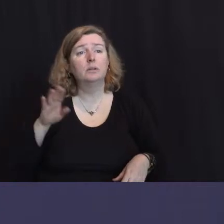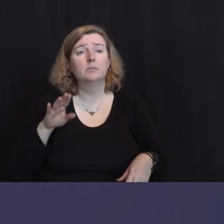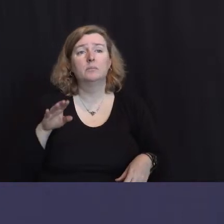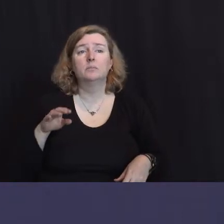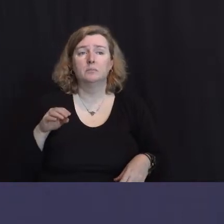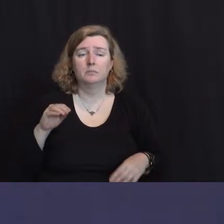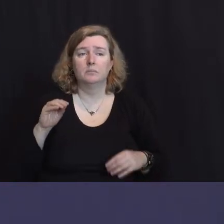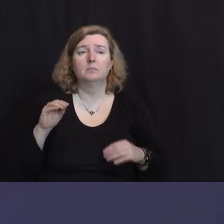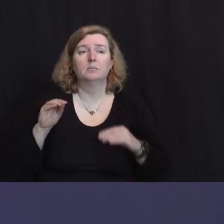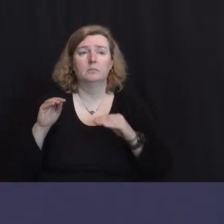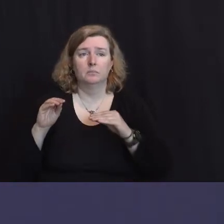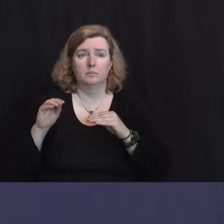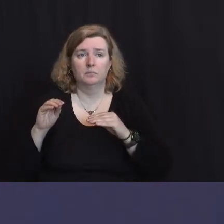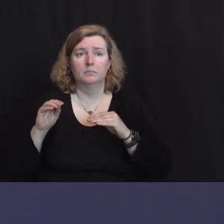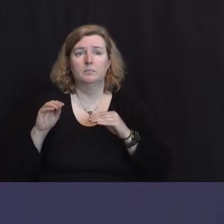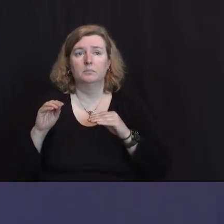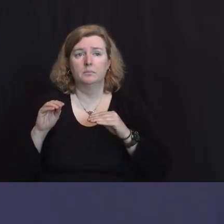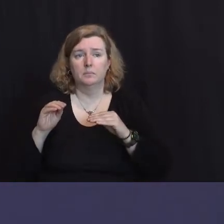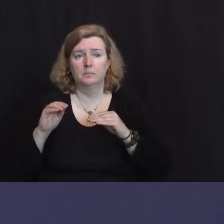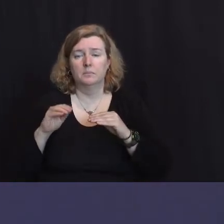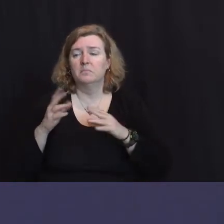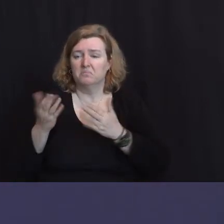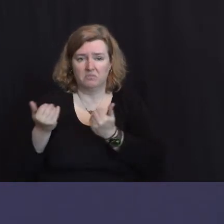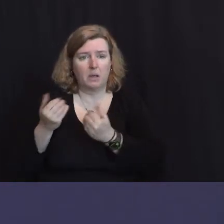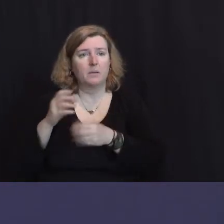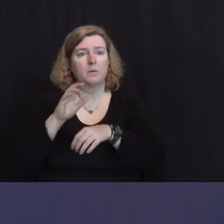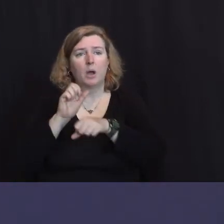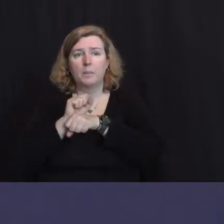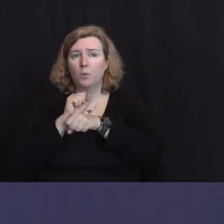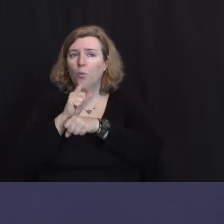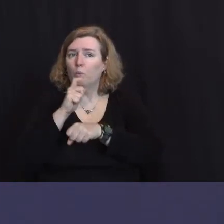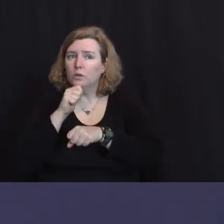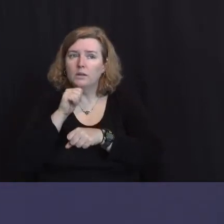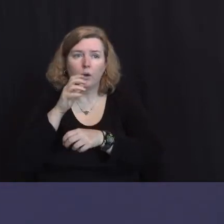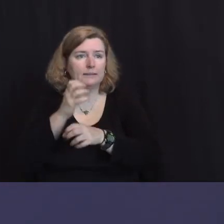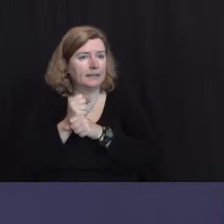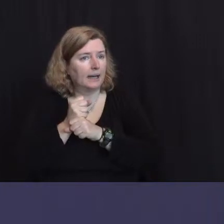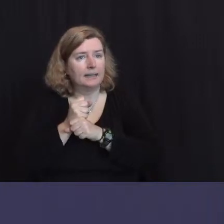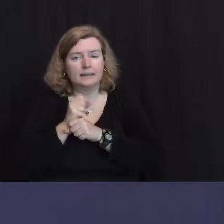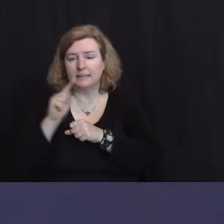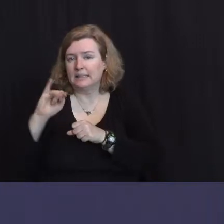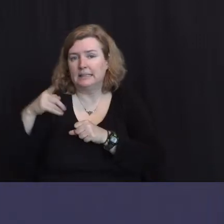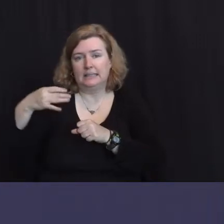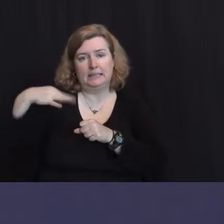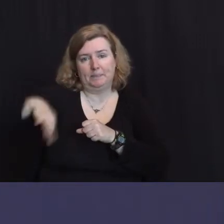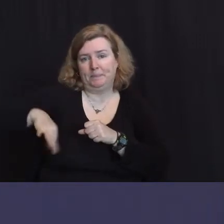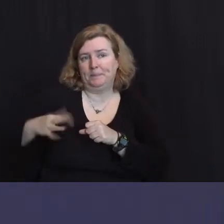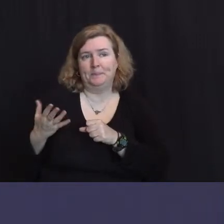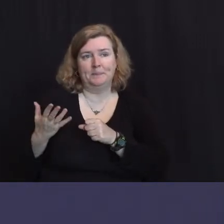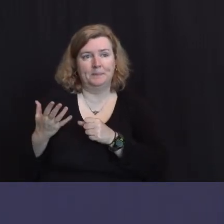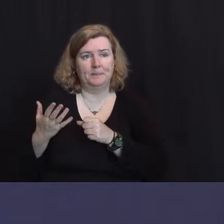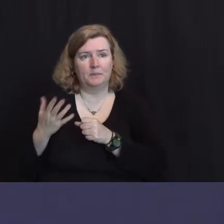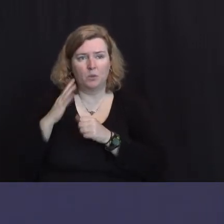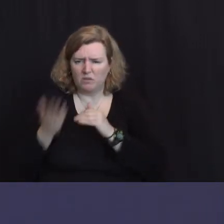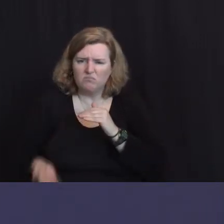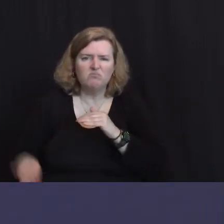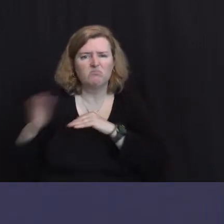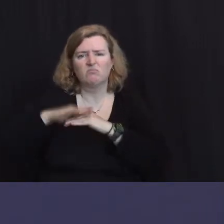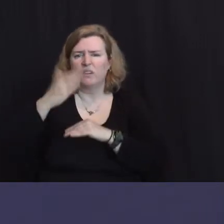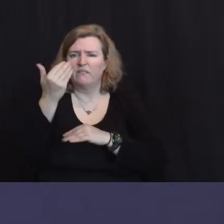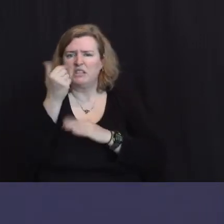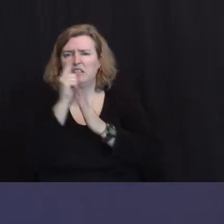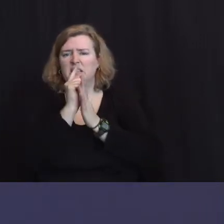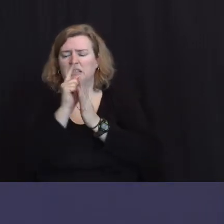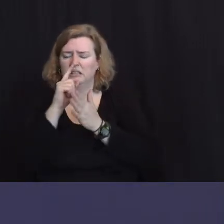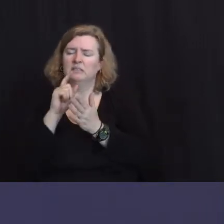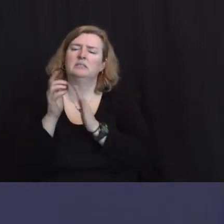to this article, all non-tipped employees $15 an hour. So my sense is that that's probably one way that folks will get around